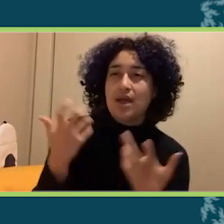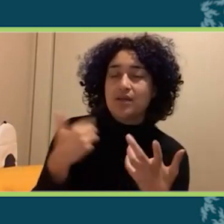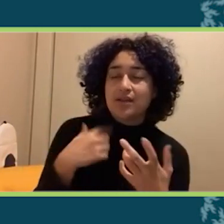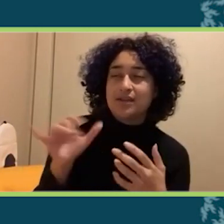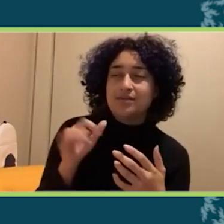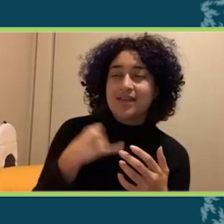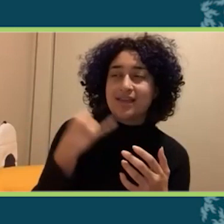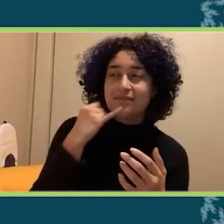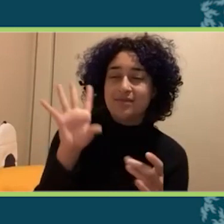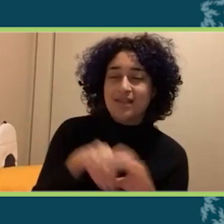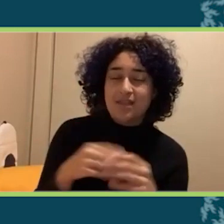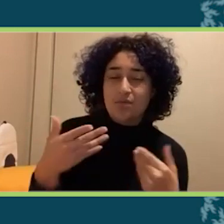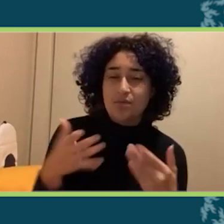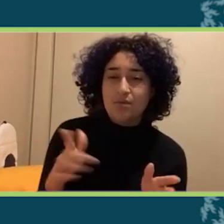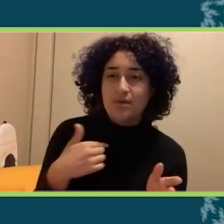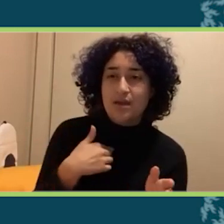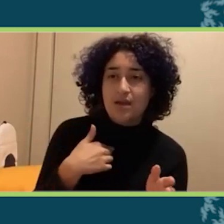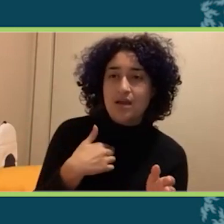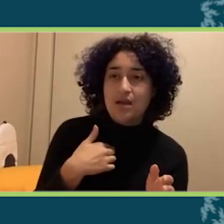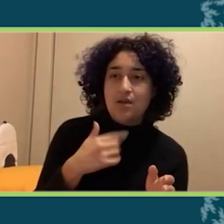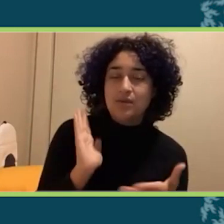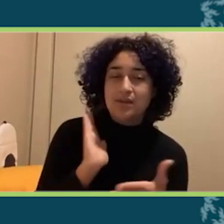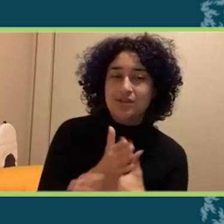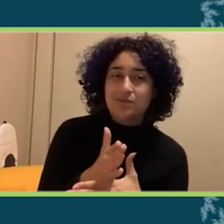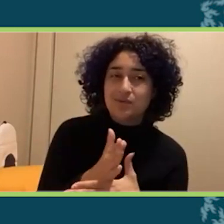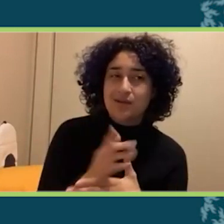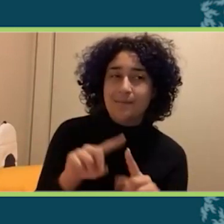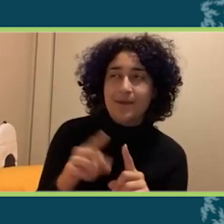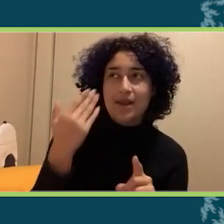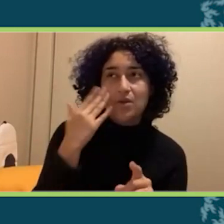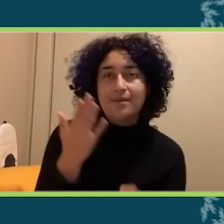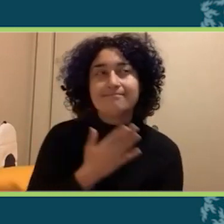was in that room, I would interrupt it. But I know that like my